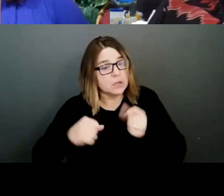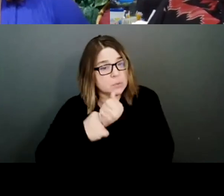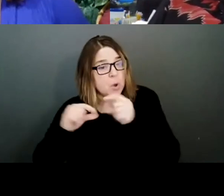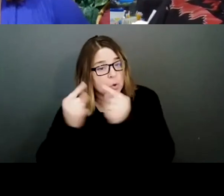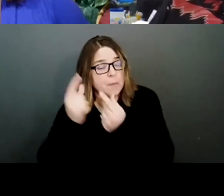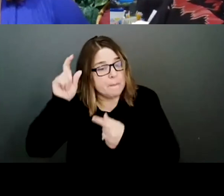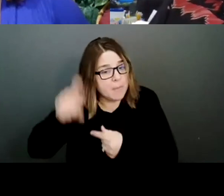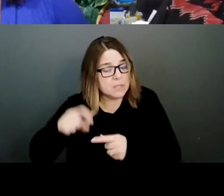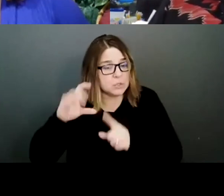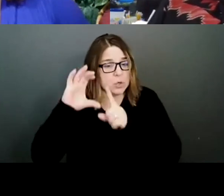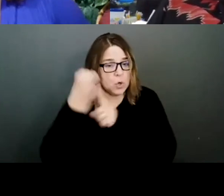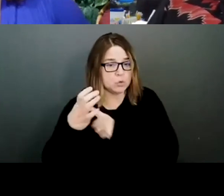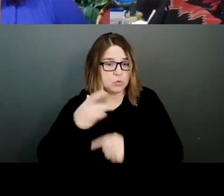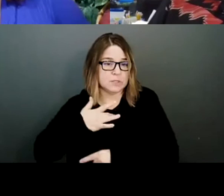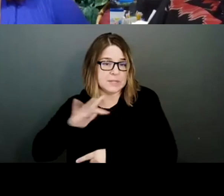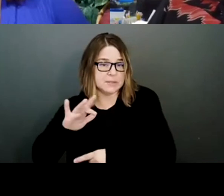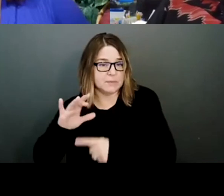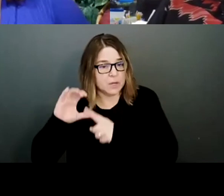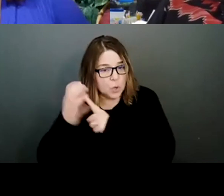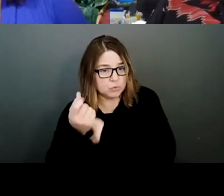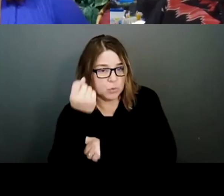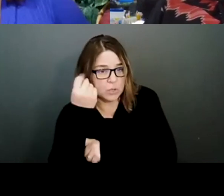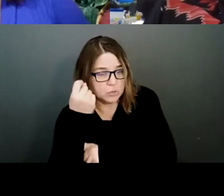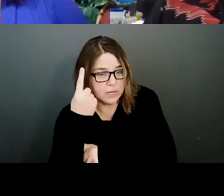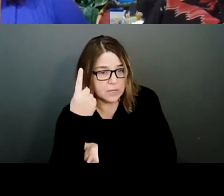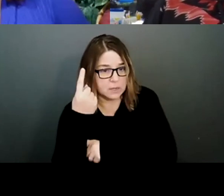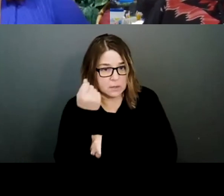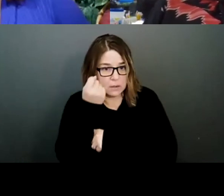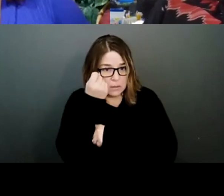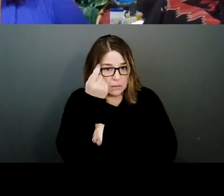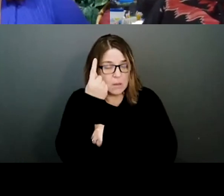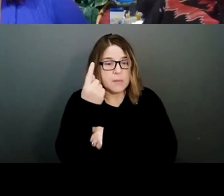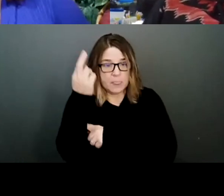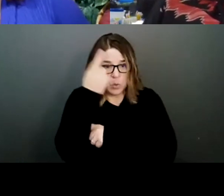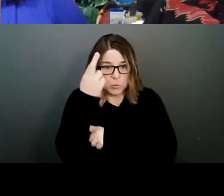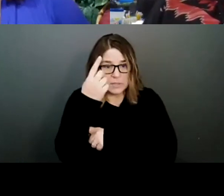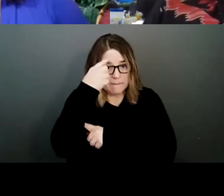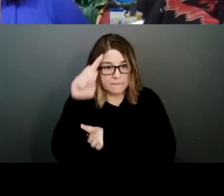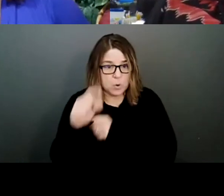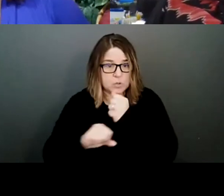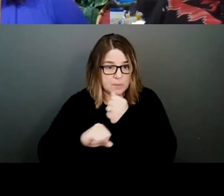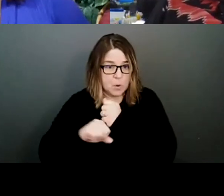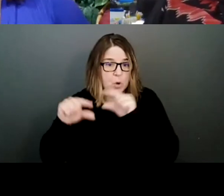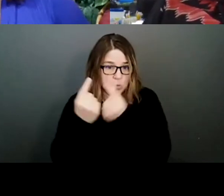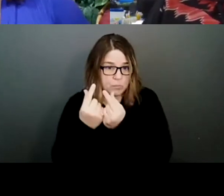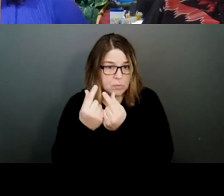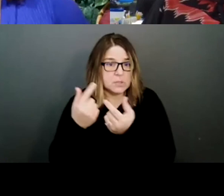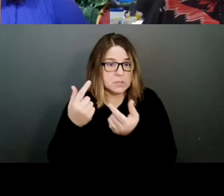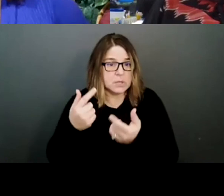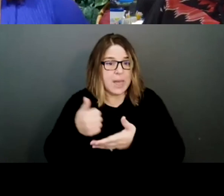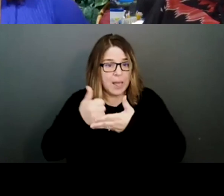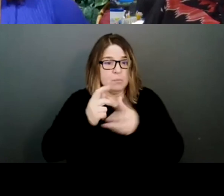understanding, because of the vulnerability of the purpose of a support group, to help people emotionally and spiritually